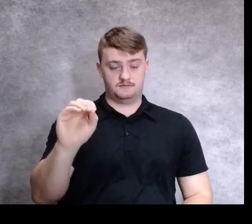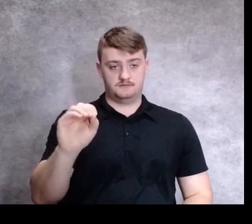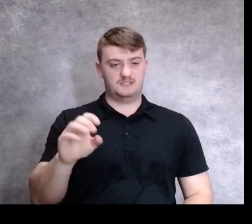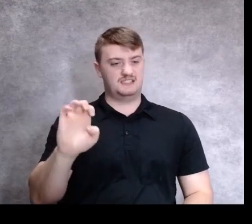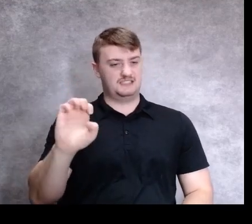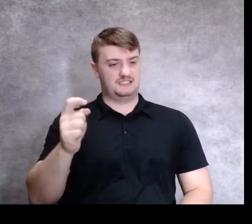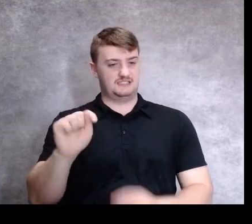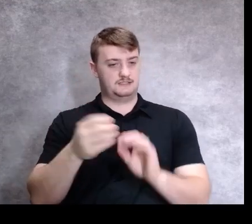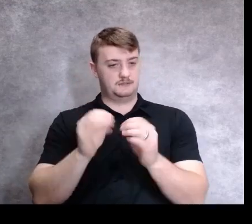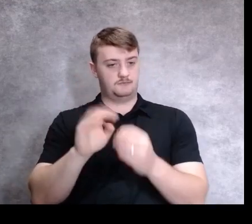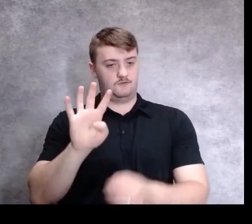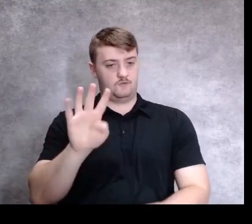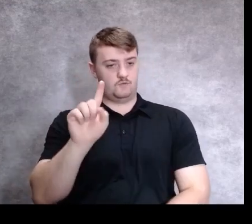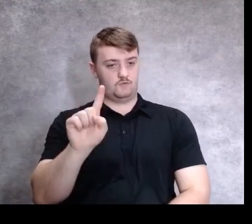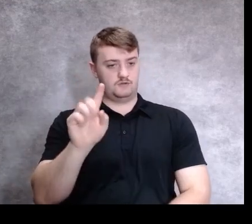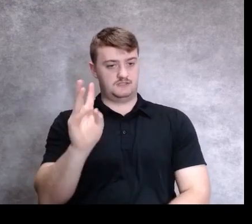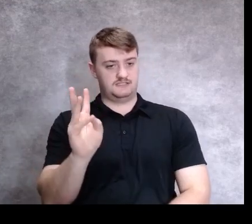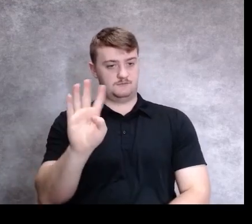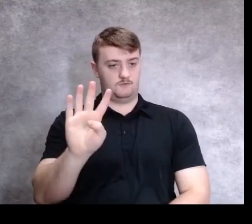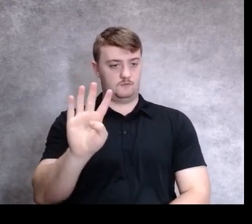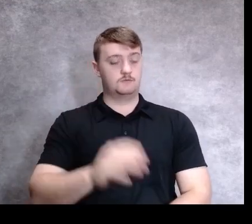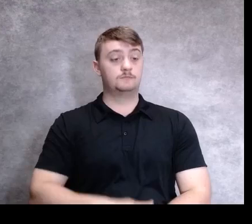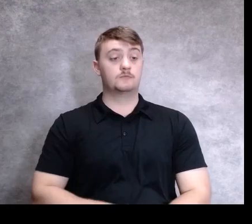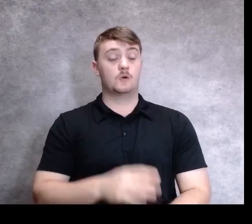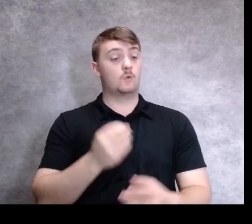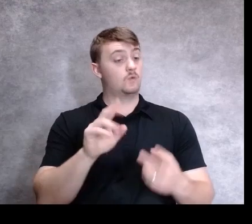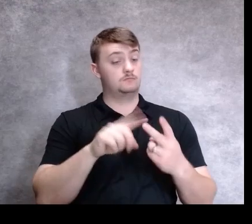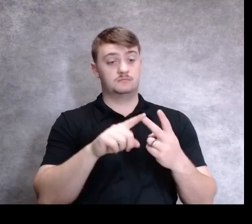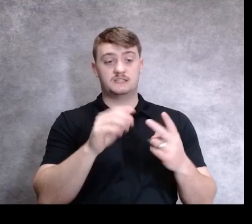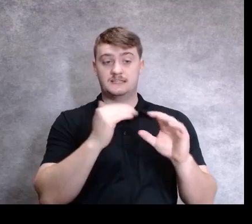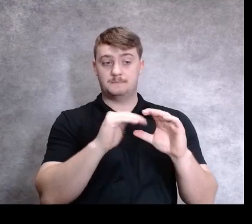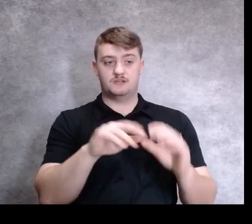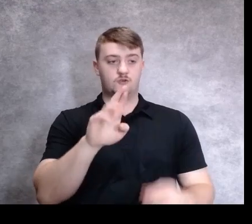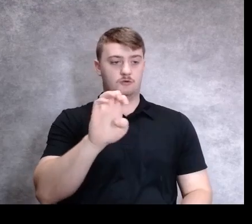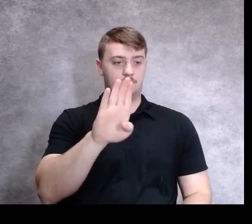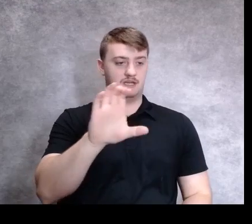502-564-4970, extension 4164, or by email at